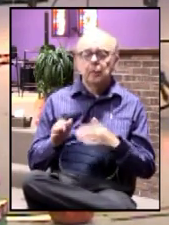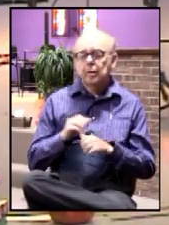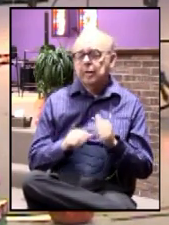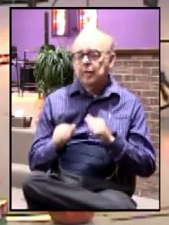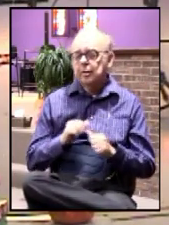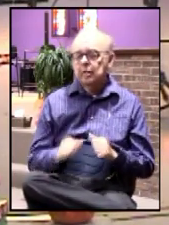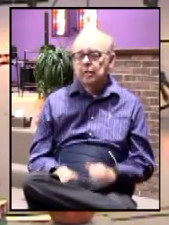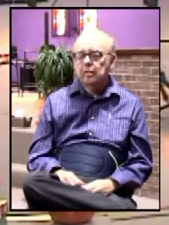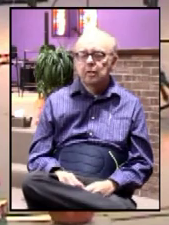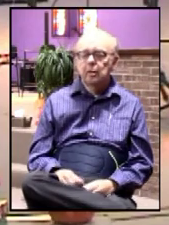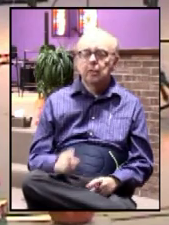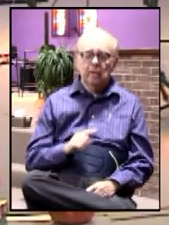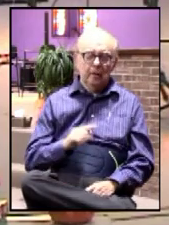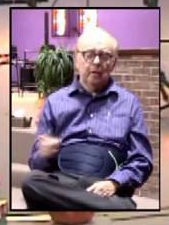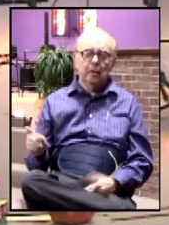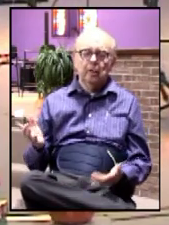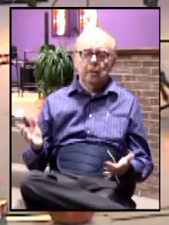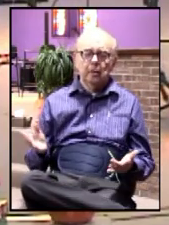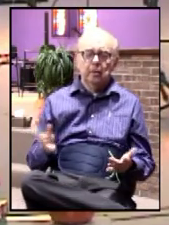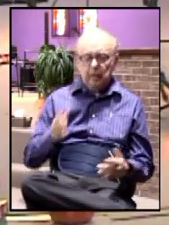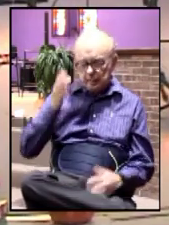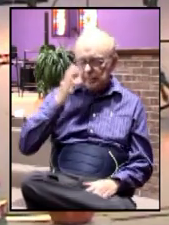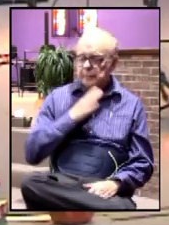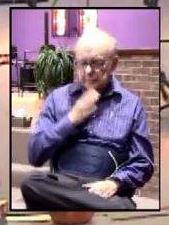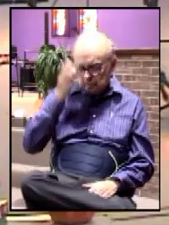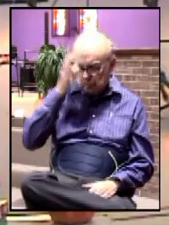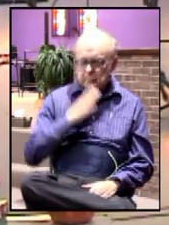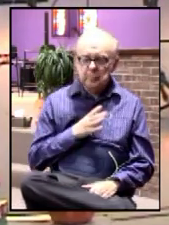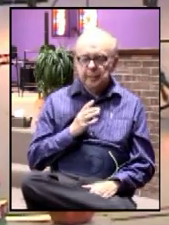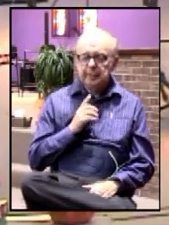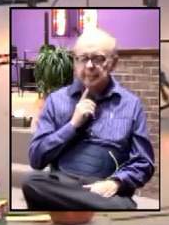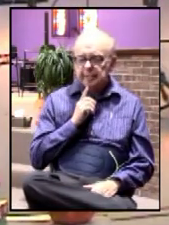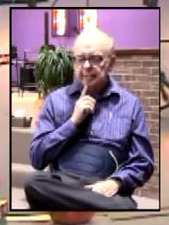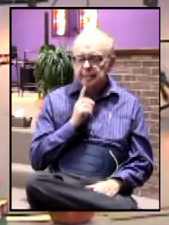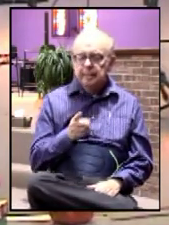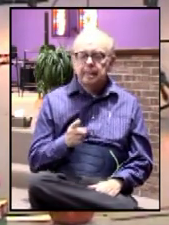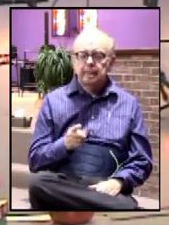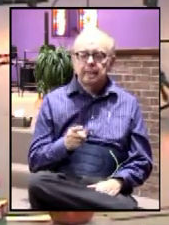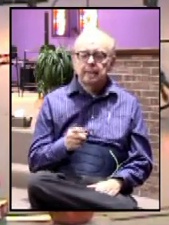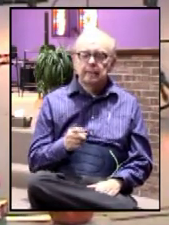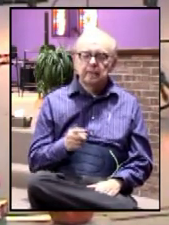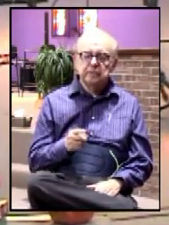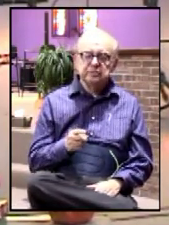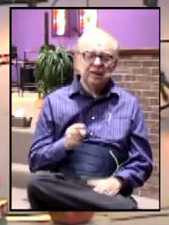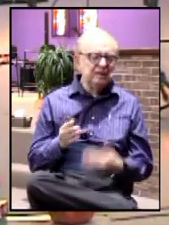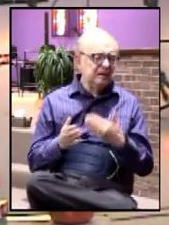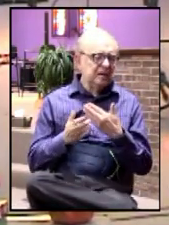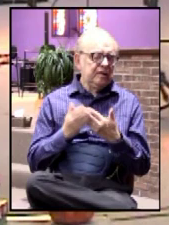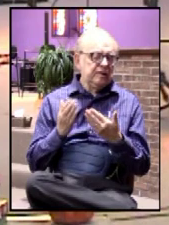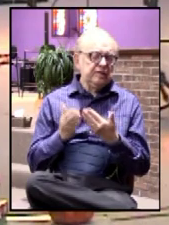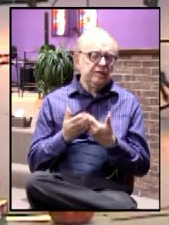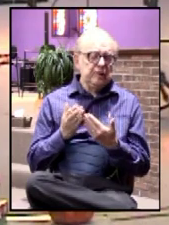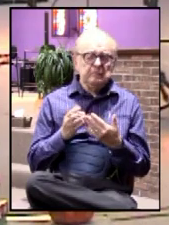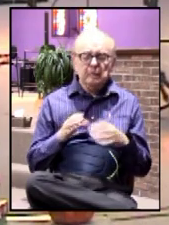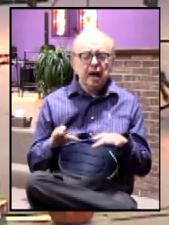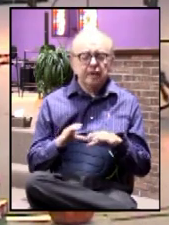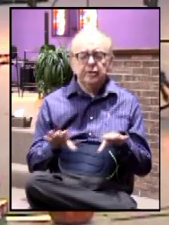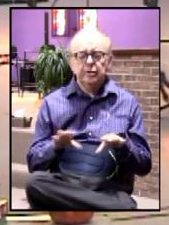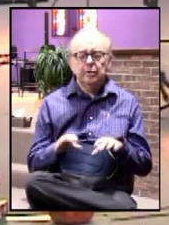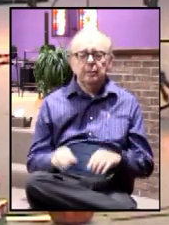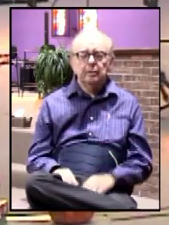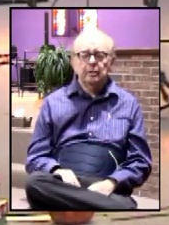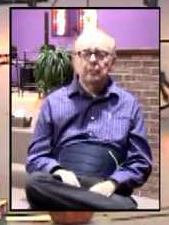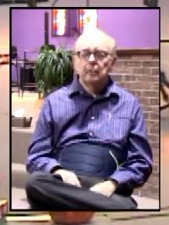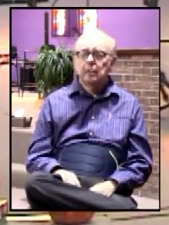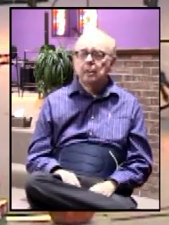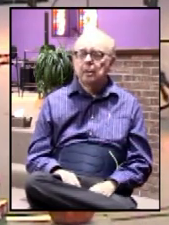each other. Those, ladies and gentlemen, are fairly simple acts.